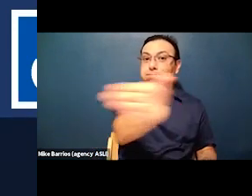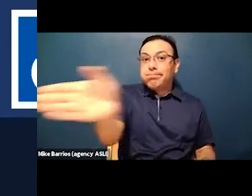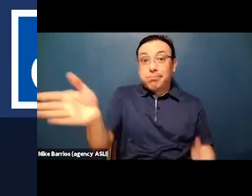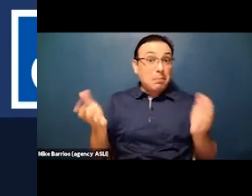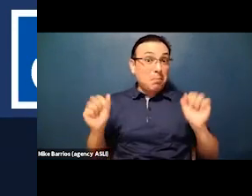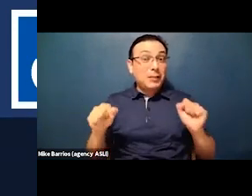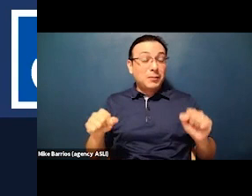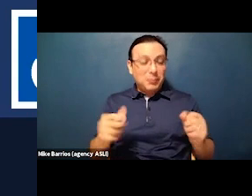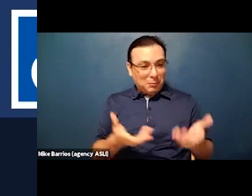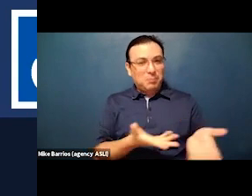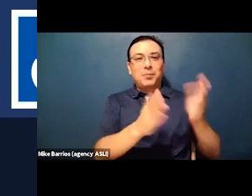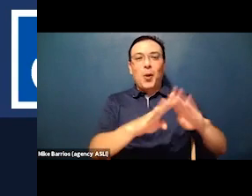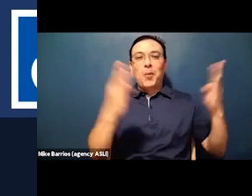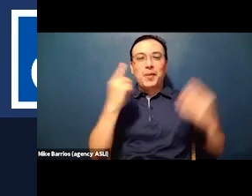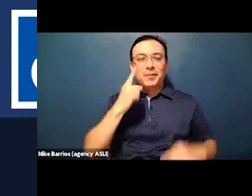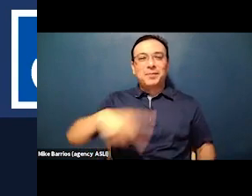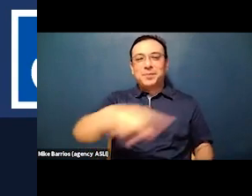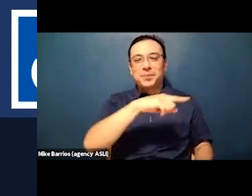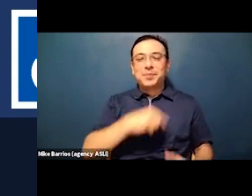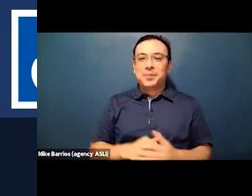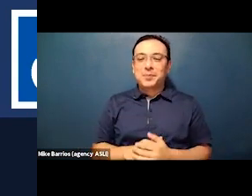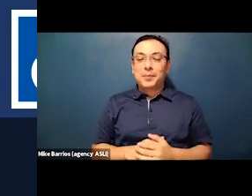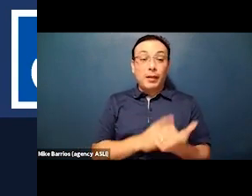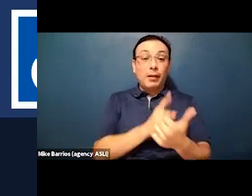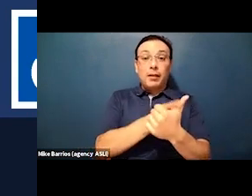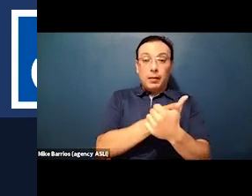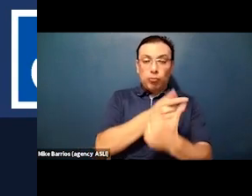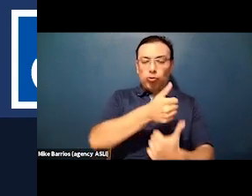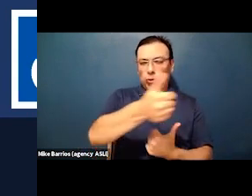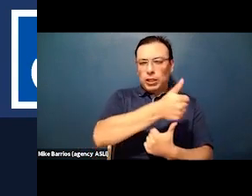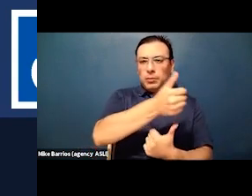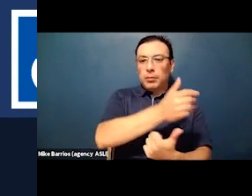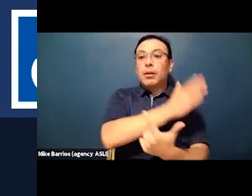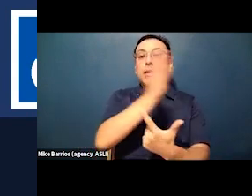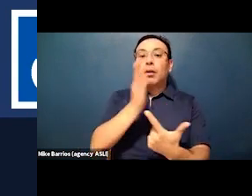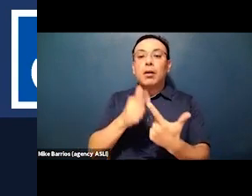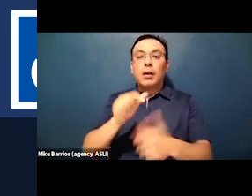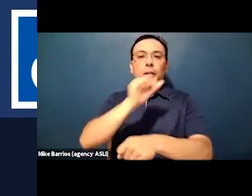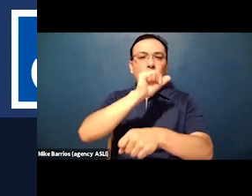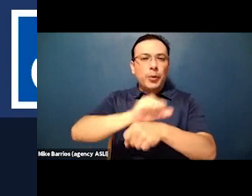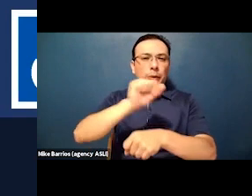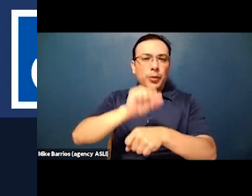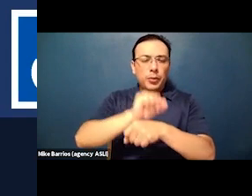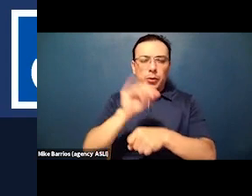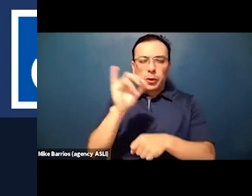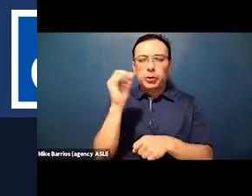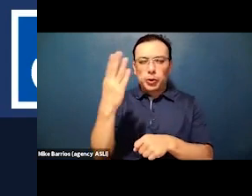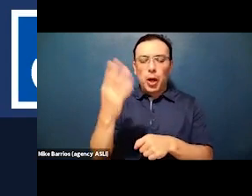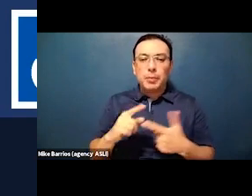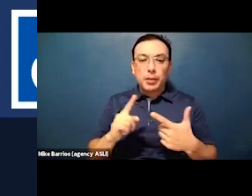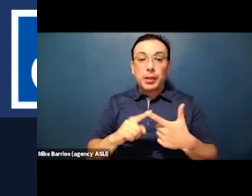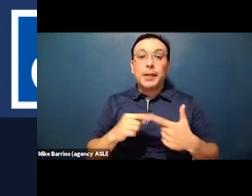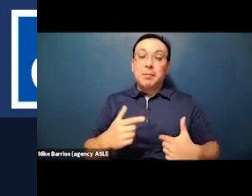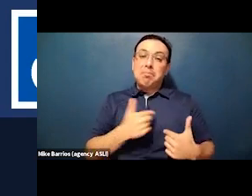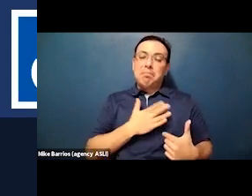Okay, so we're gonna jump into employment here. Employment is something that, that I focus on here